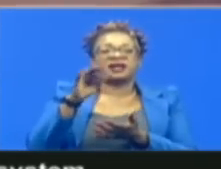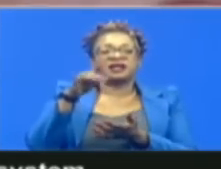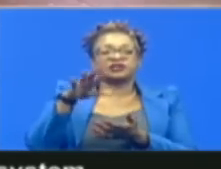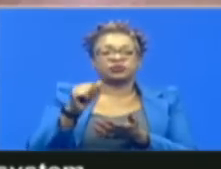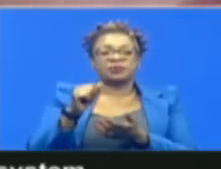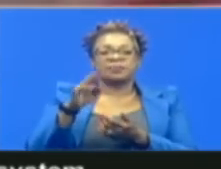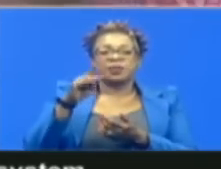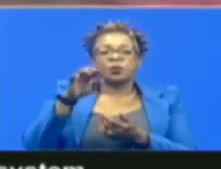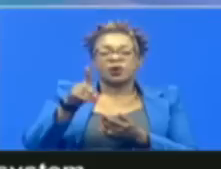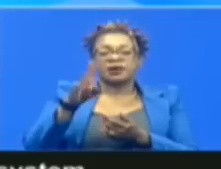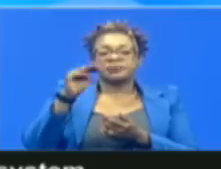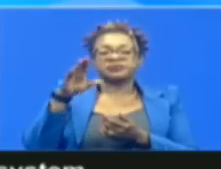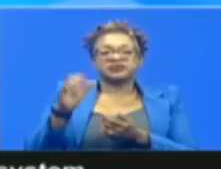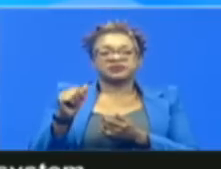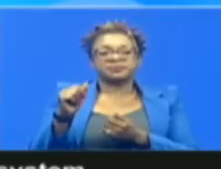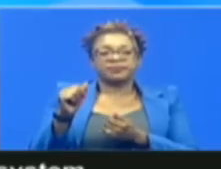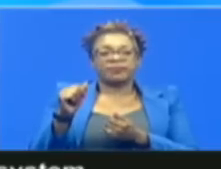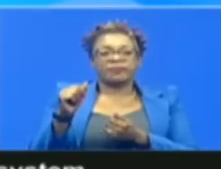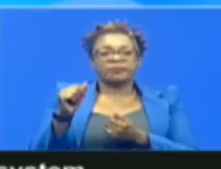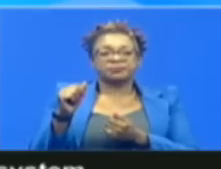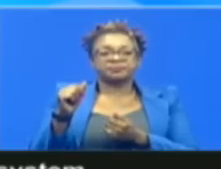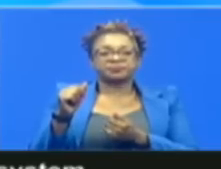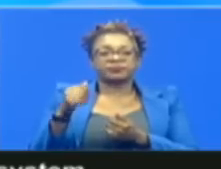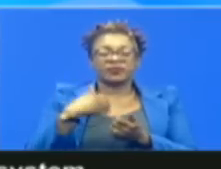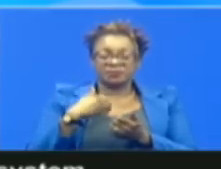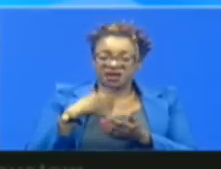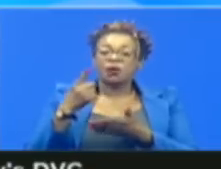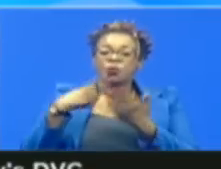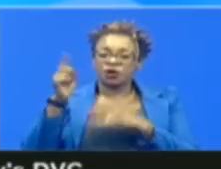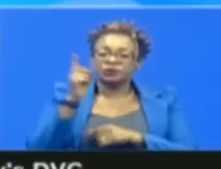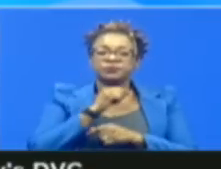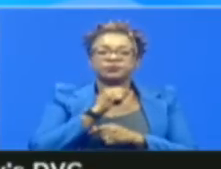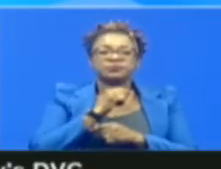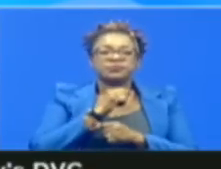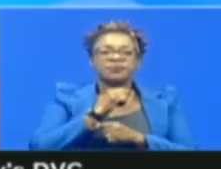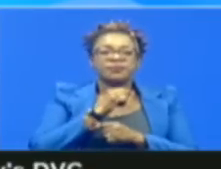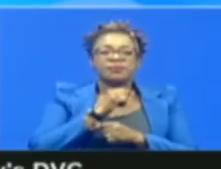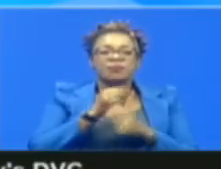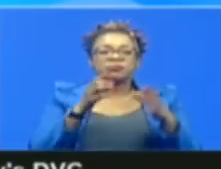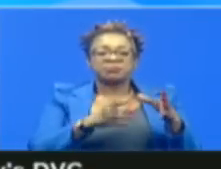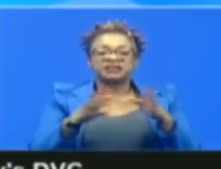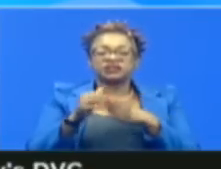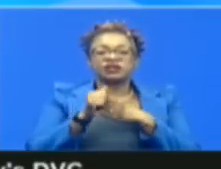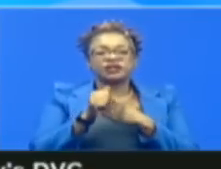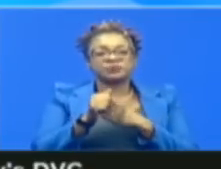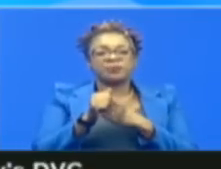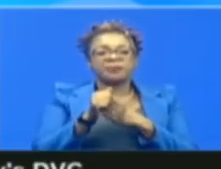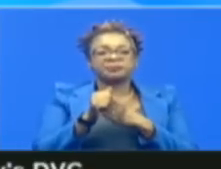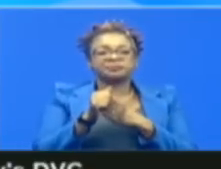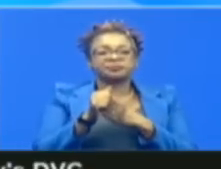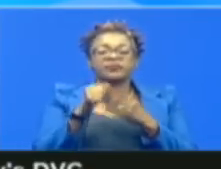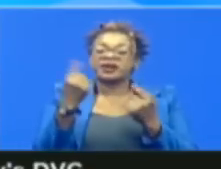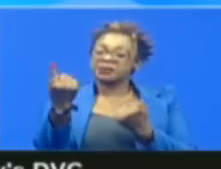member of county assembly. And I won. And the party leadership came to